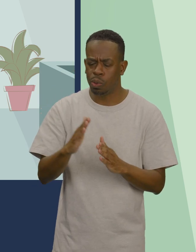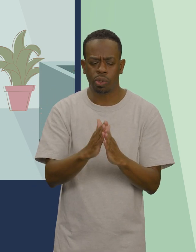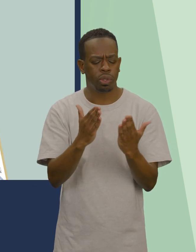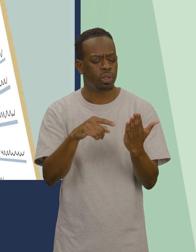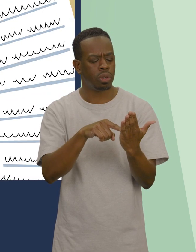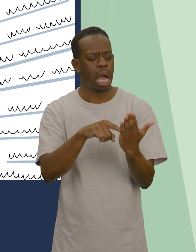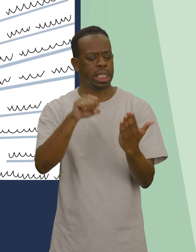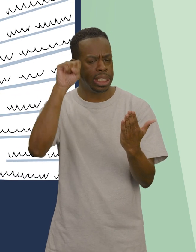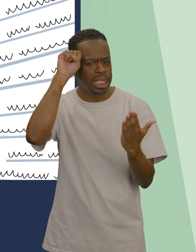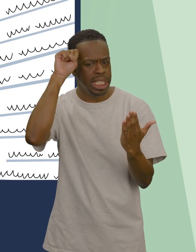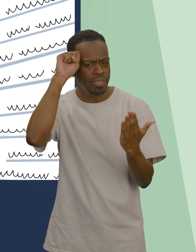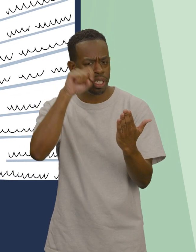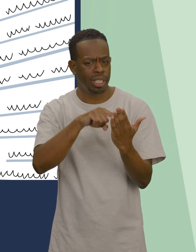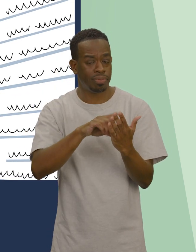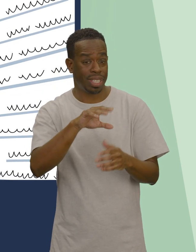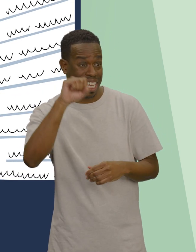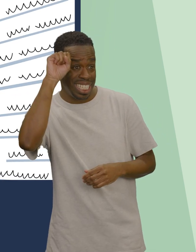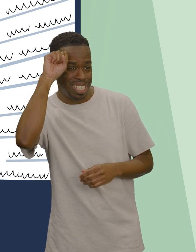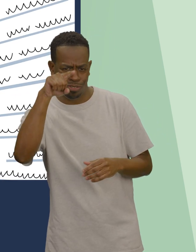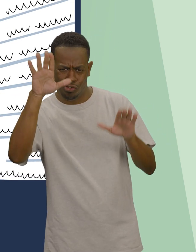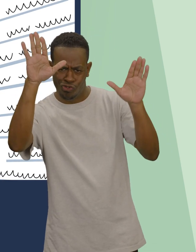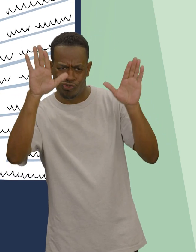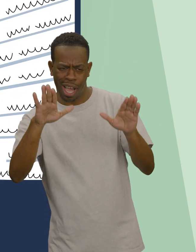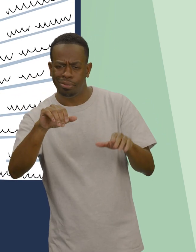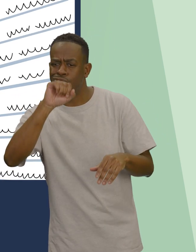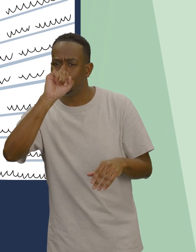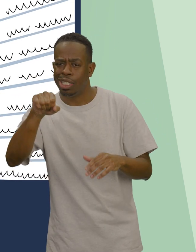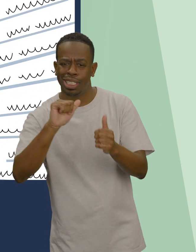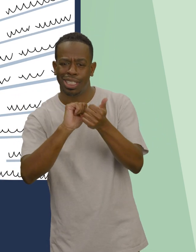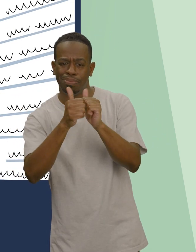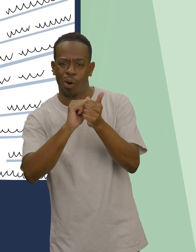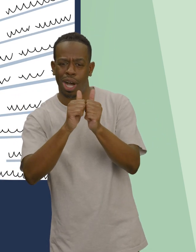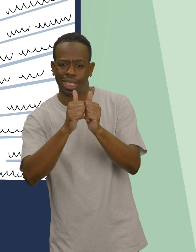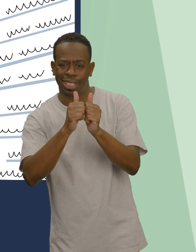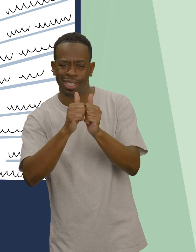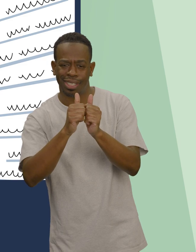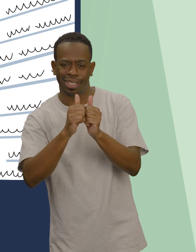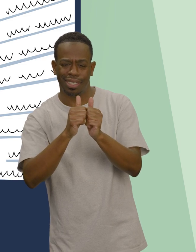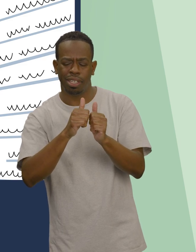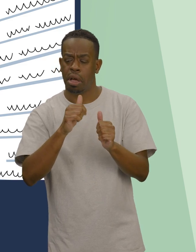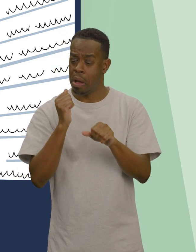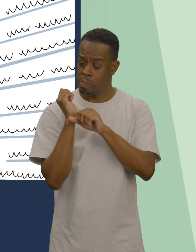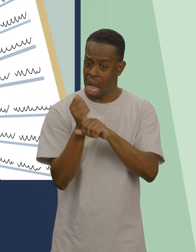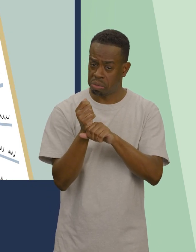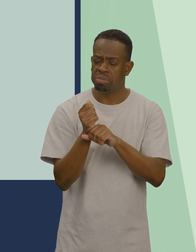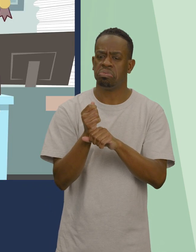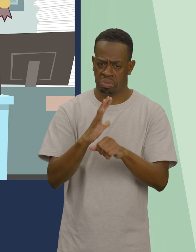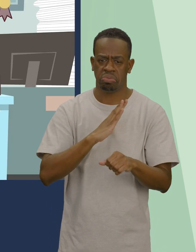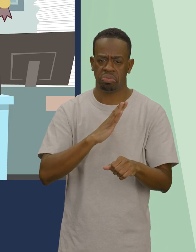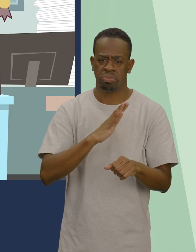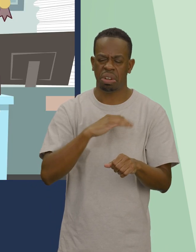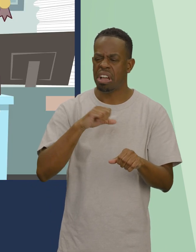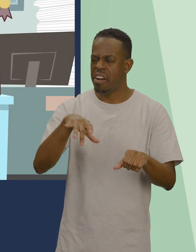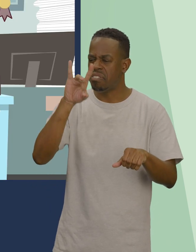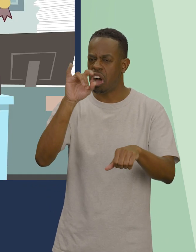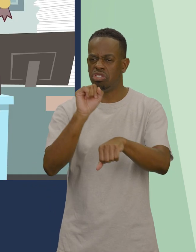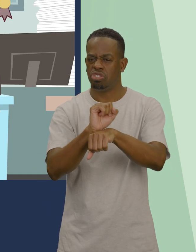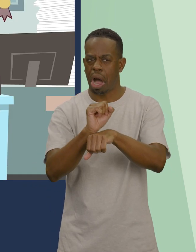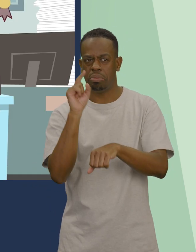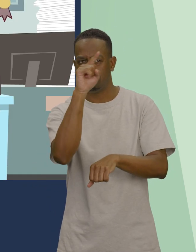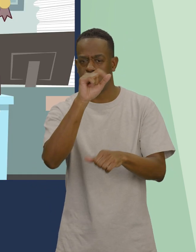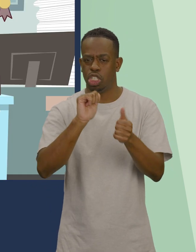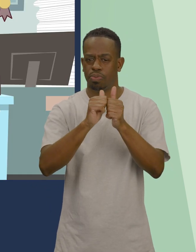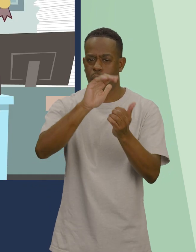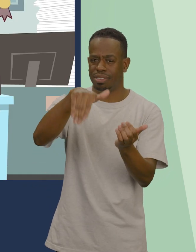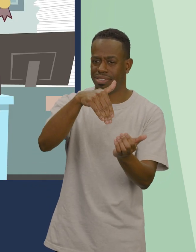you. Stephen Cavalry. Stephen is great. He loves sports. Baseball. I got this. I can get him